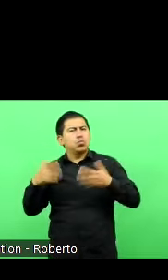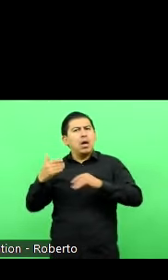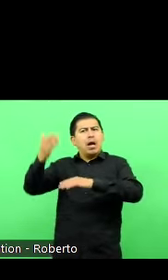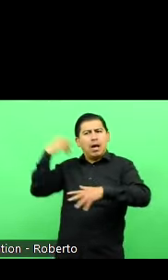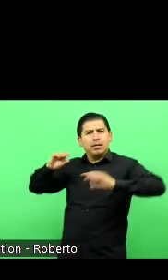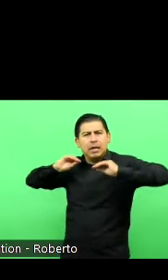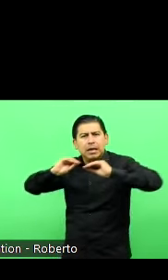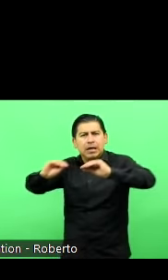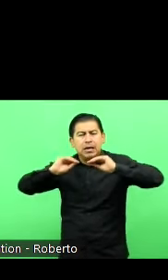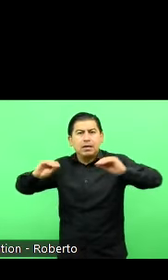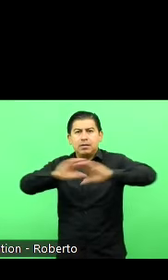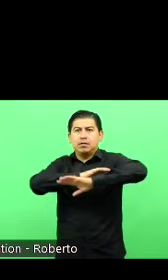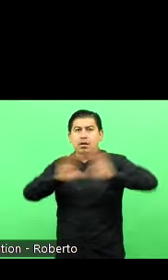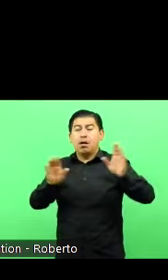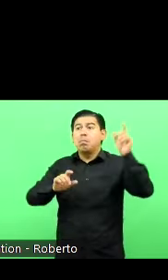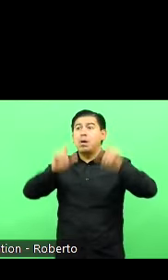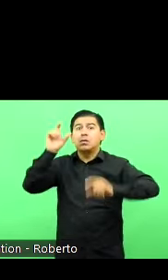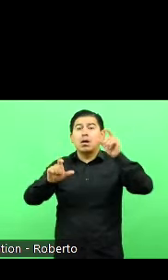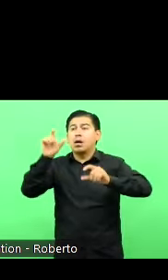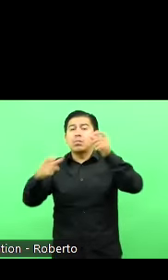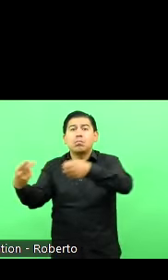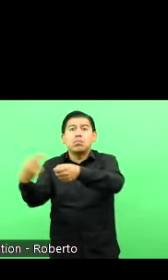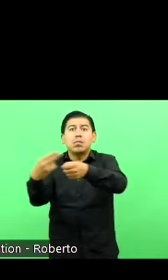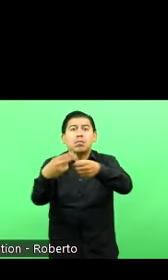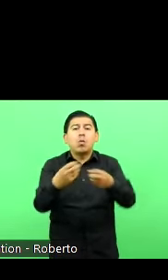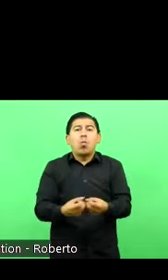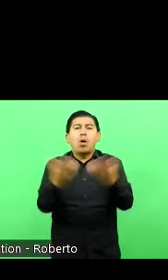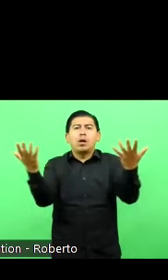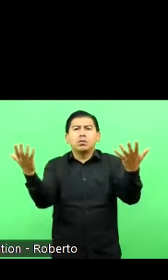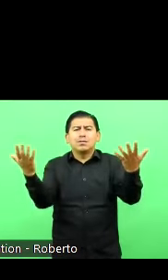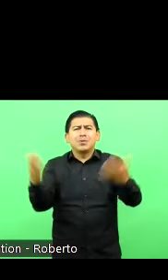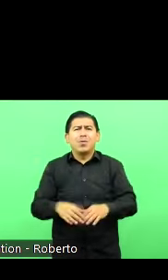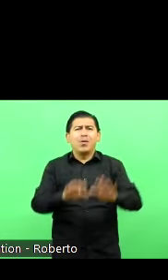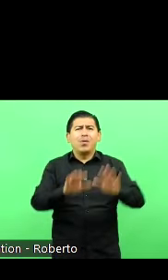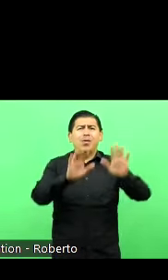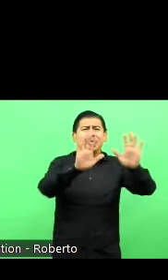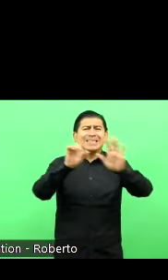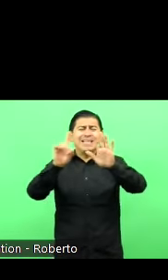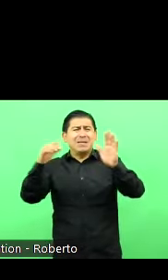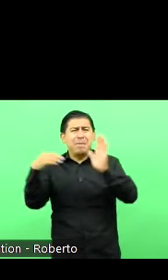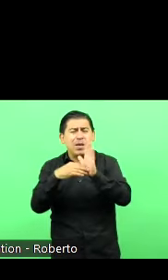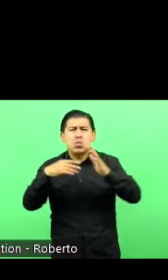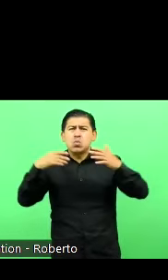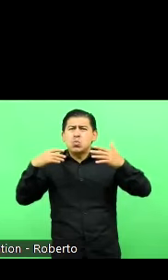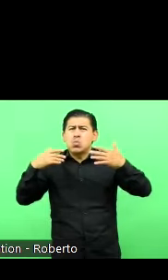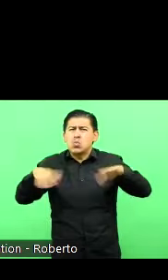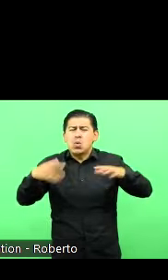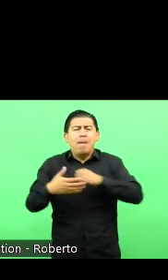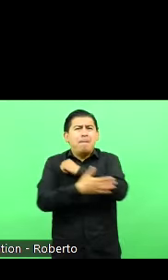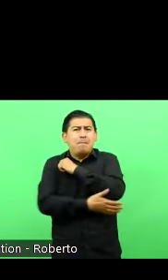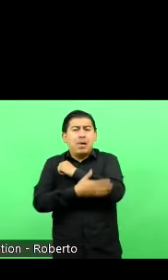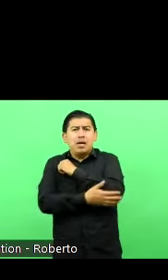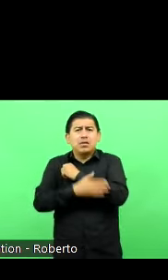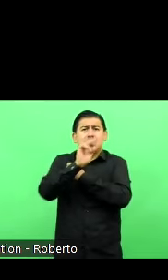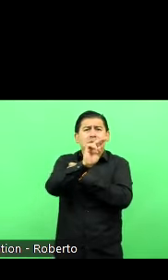and self-paced learners from some 155 countries and territories. And I'd like to thank UNDRR